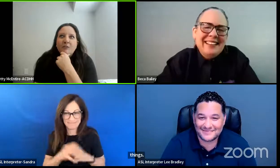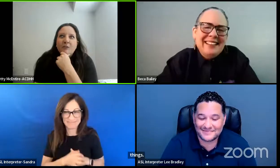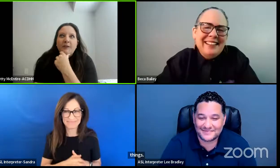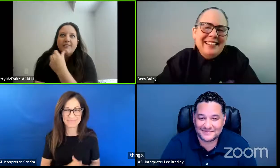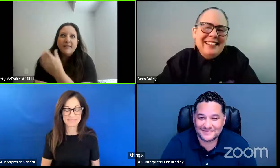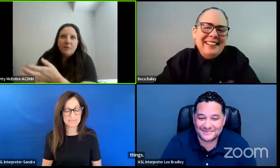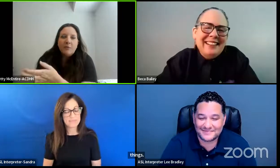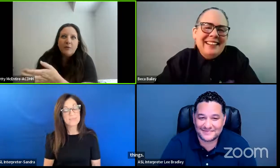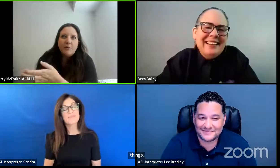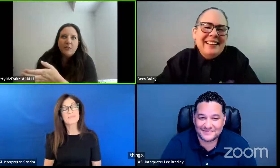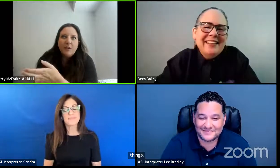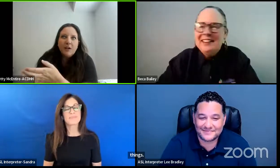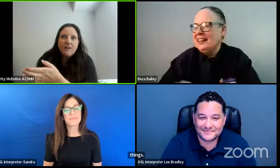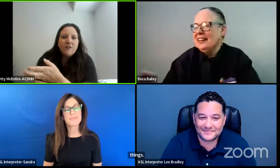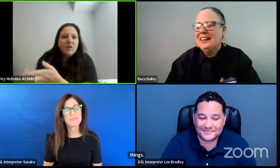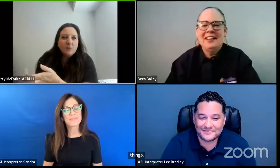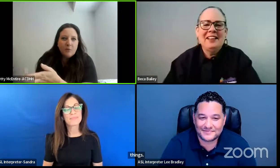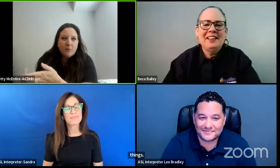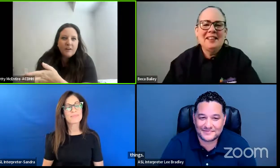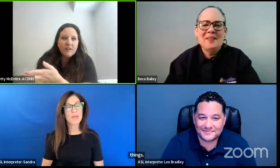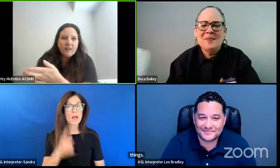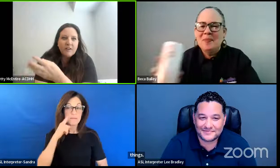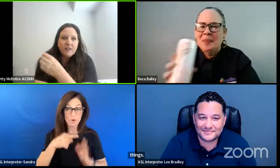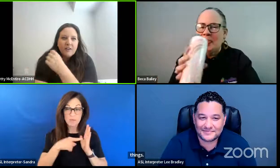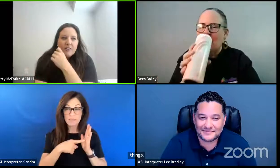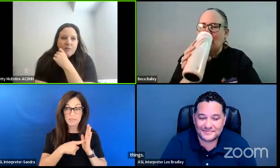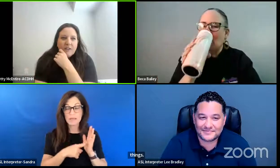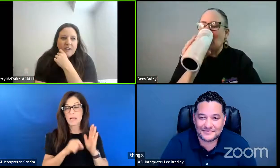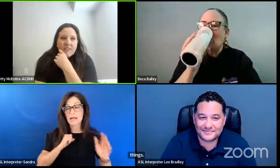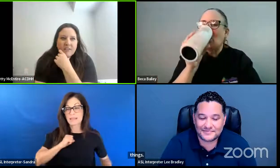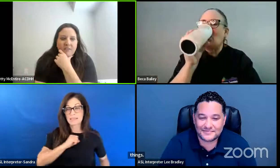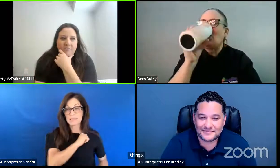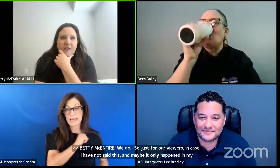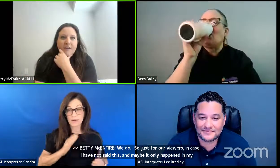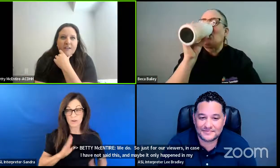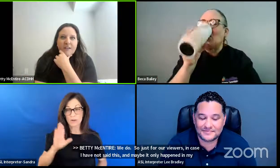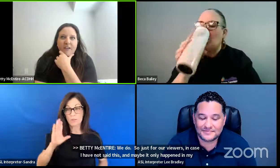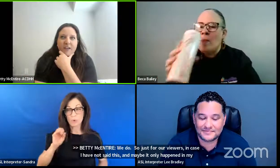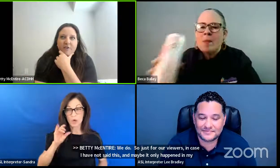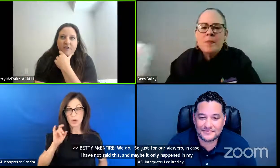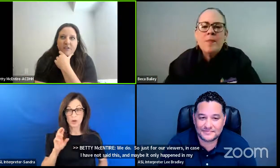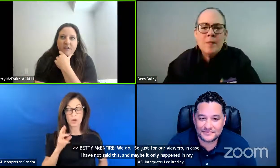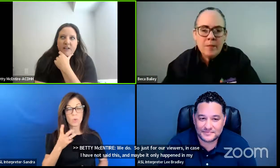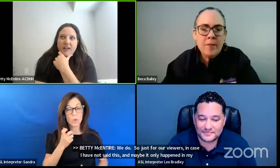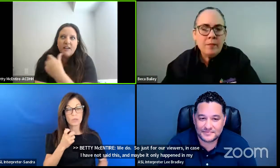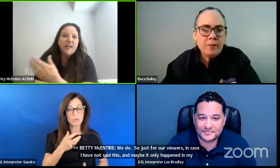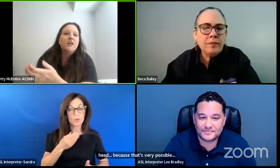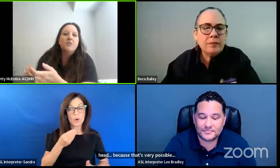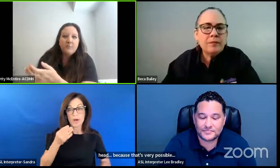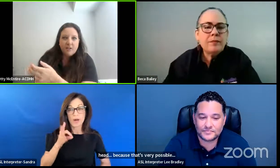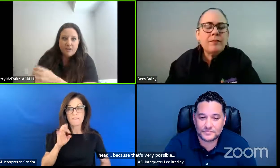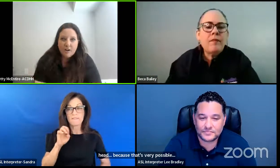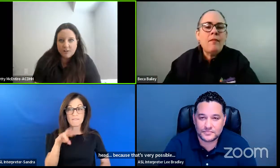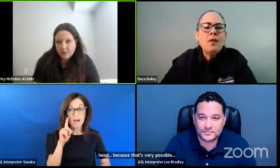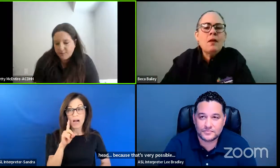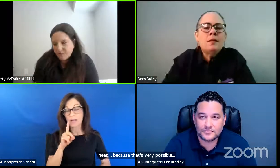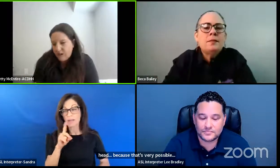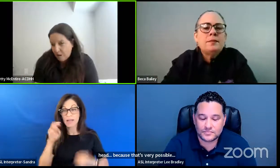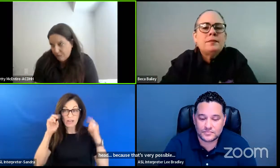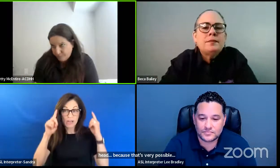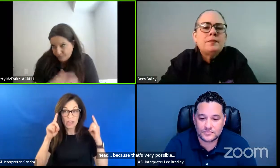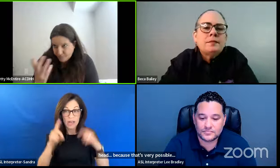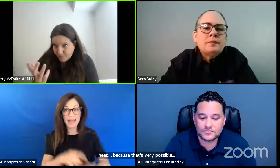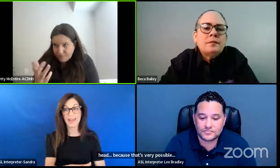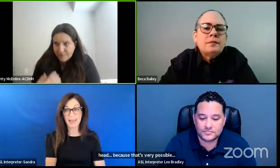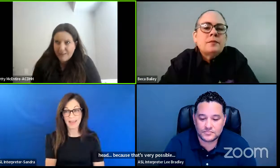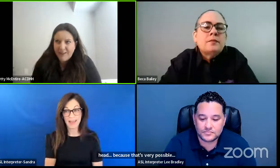So, for example, Senator Boyer would like to fund education at $800 million.